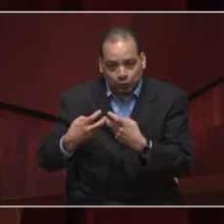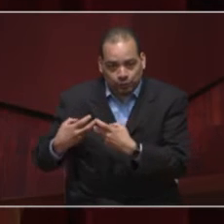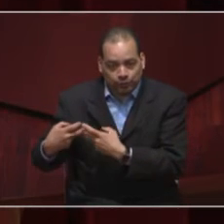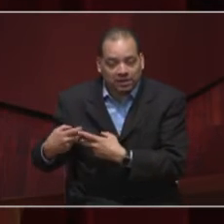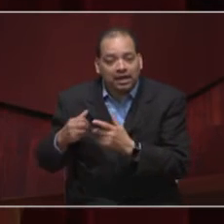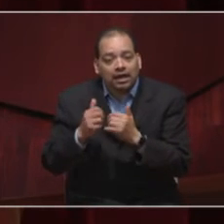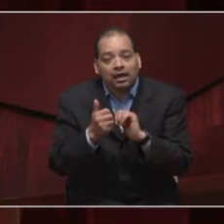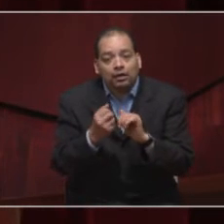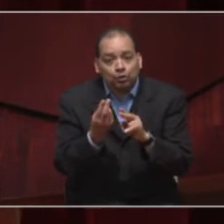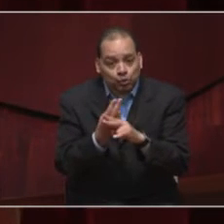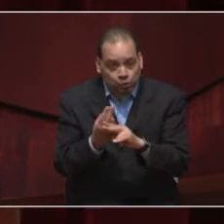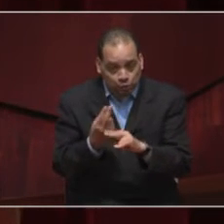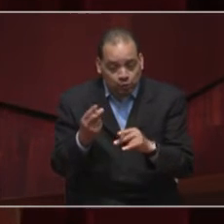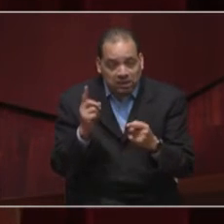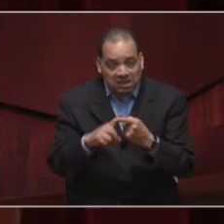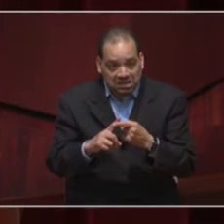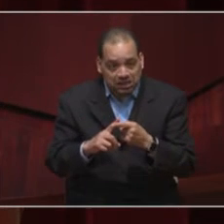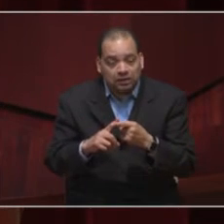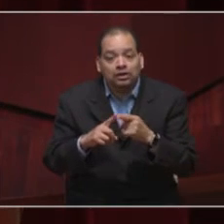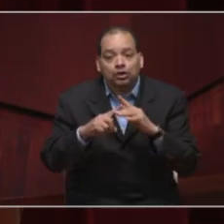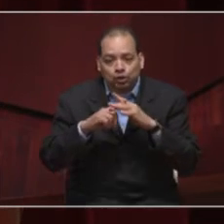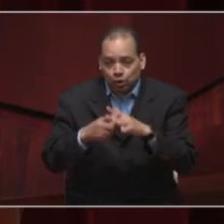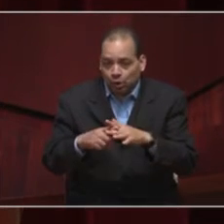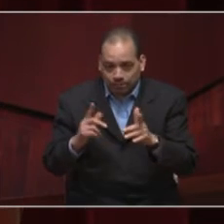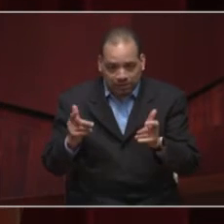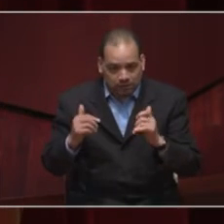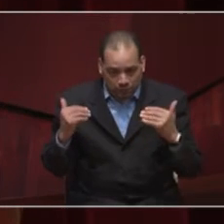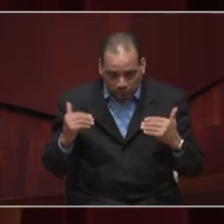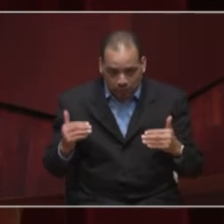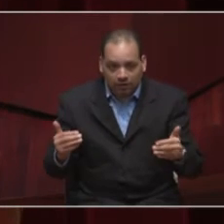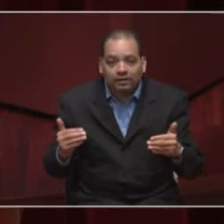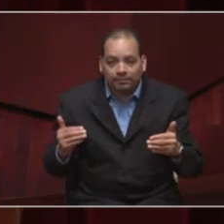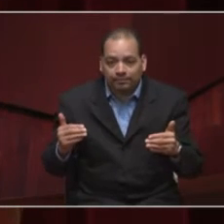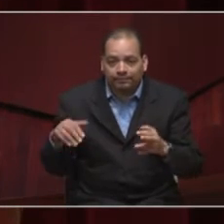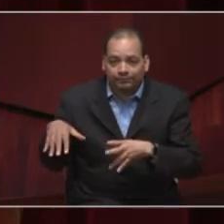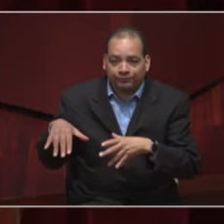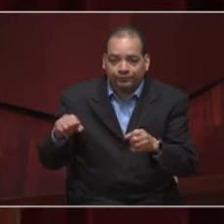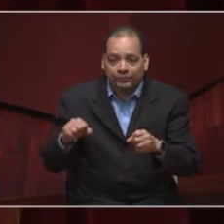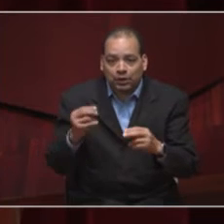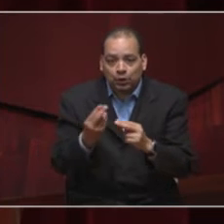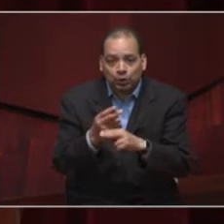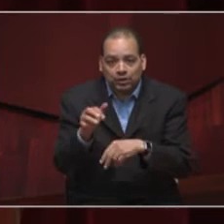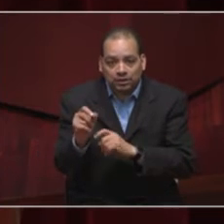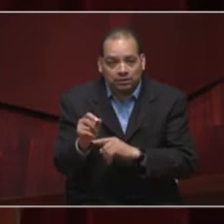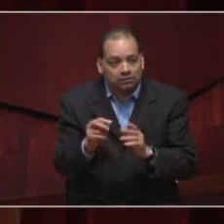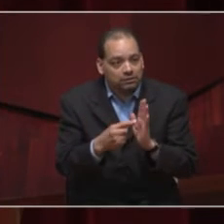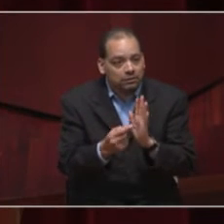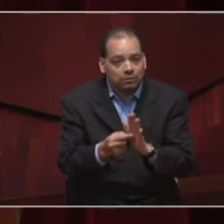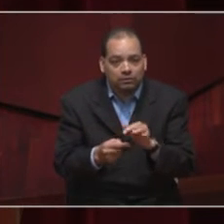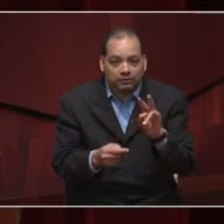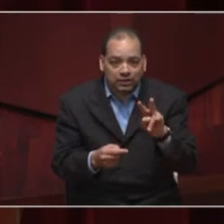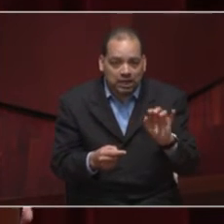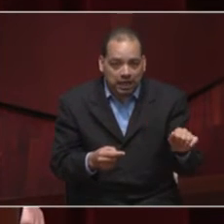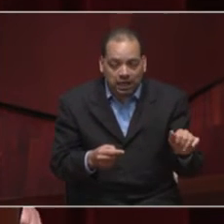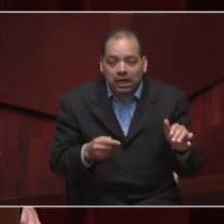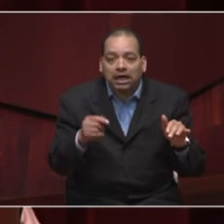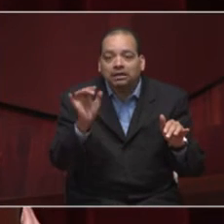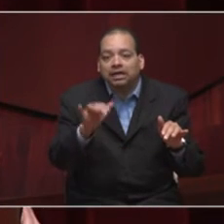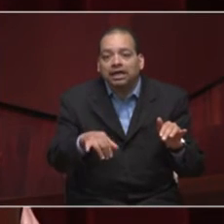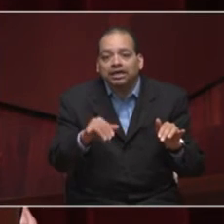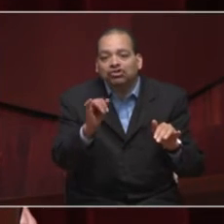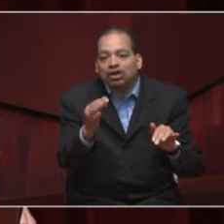the agencies, and they can start using it immediately, like you saw with the VA job announcement that you